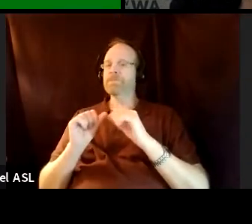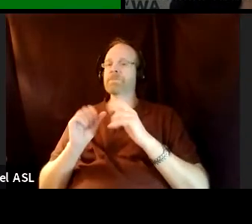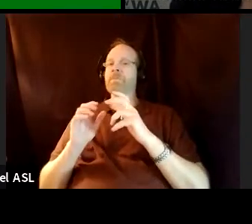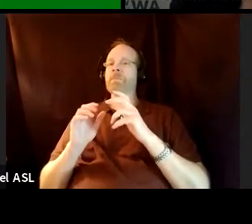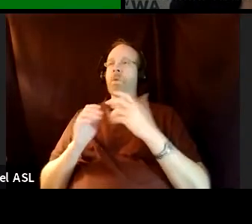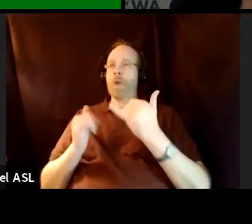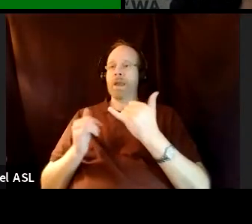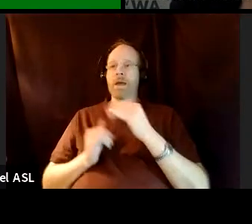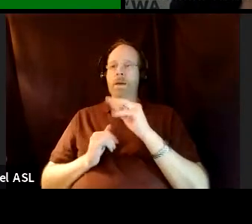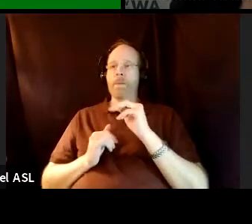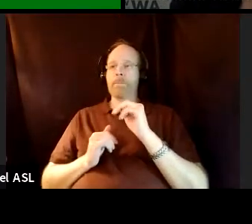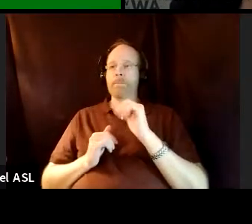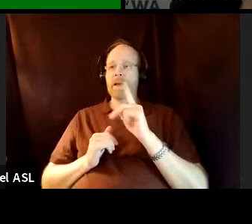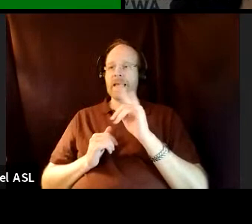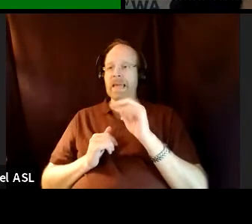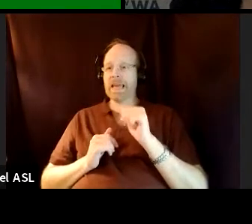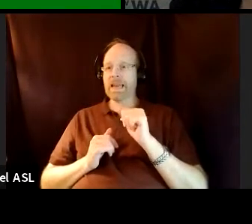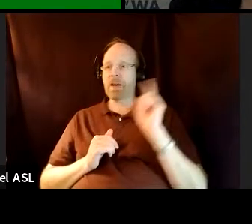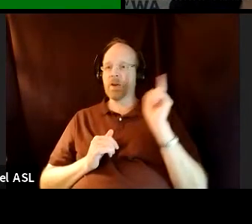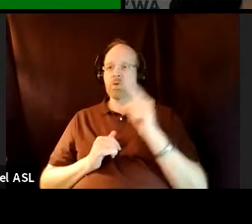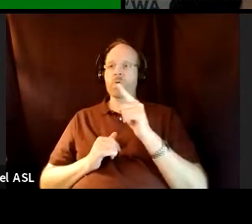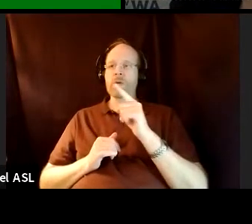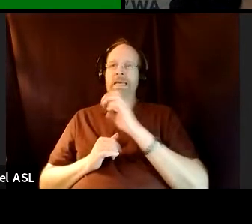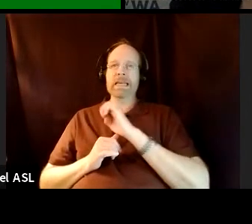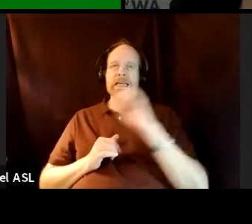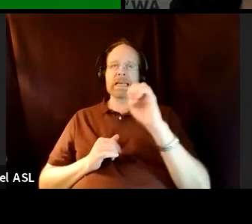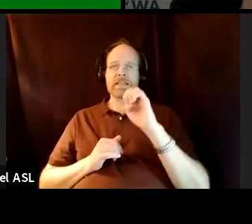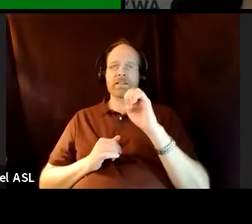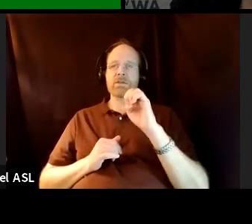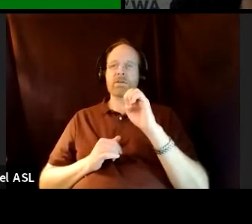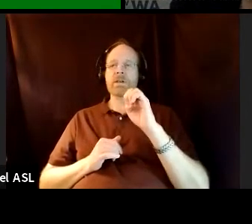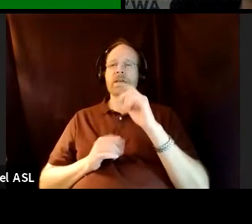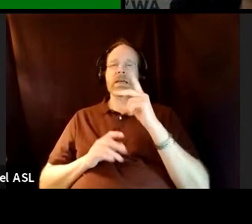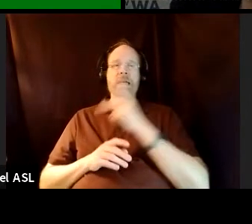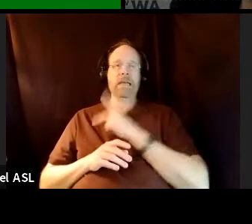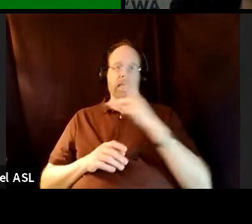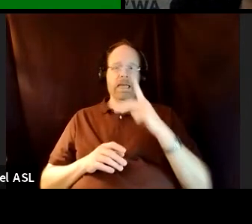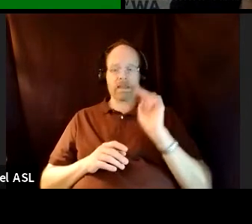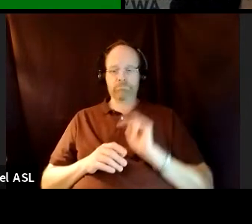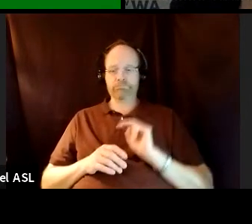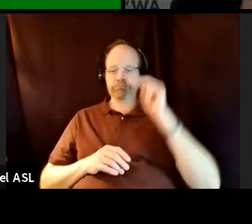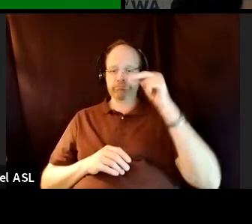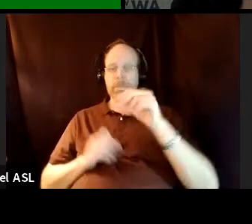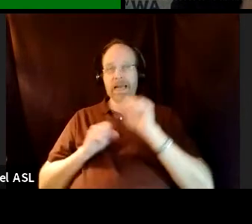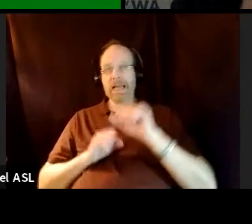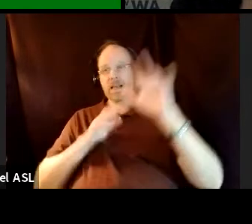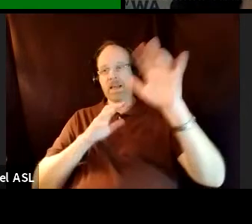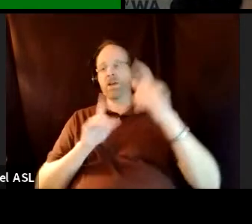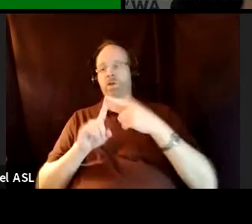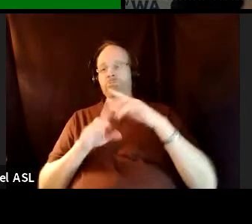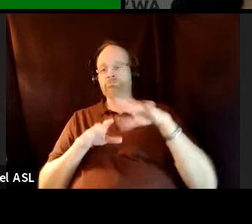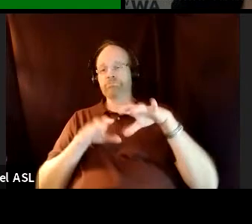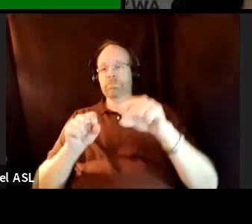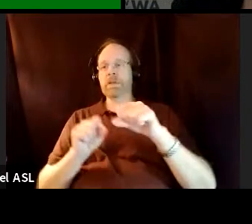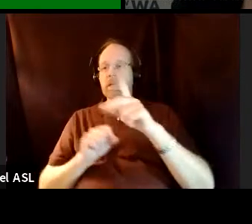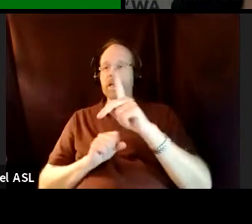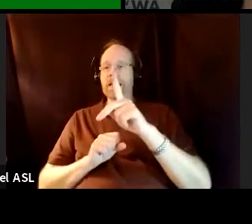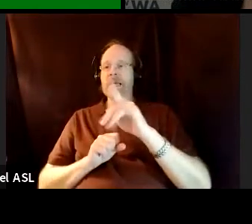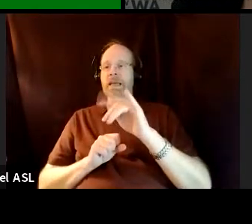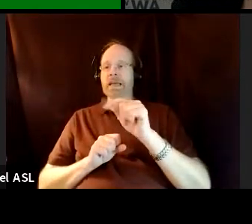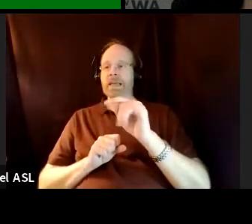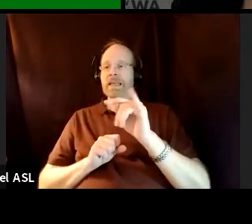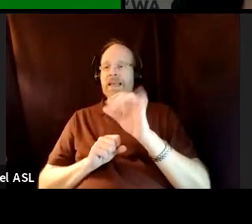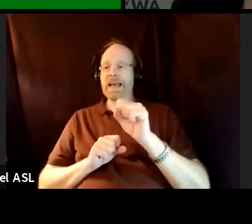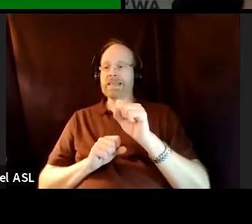in southwest Pierce County through eastern King, then jumps the Cascades to grab up Kittitas and Chelan counties in